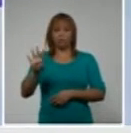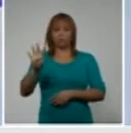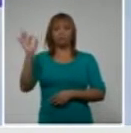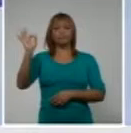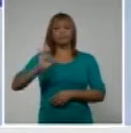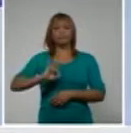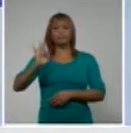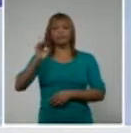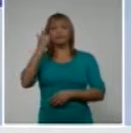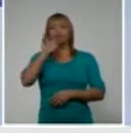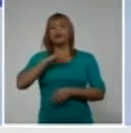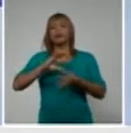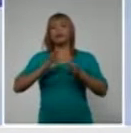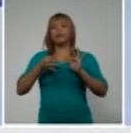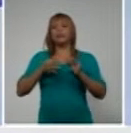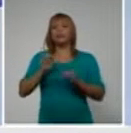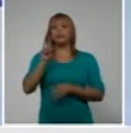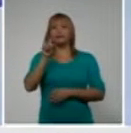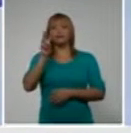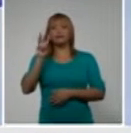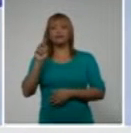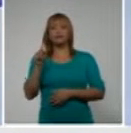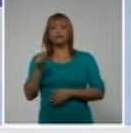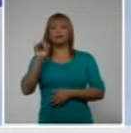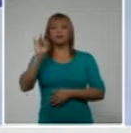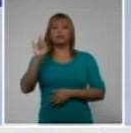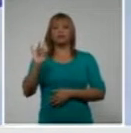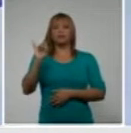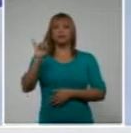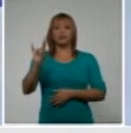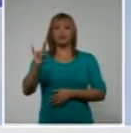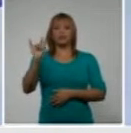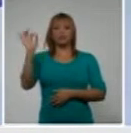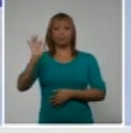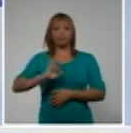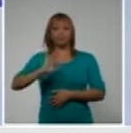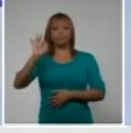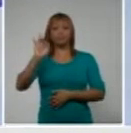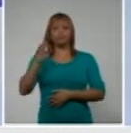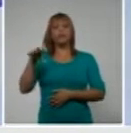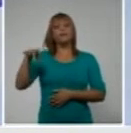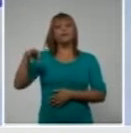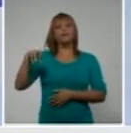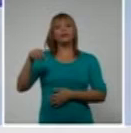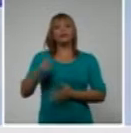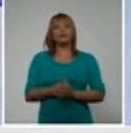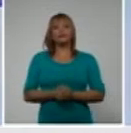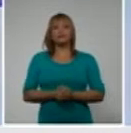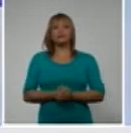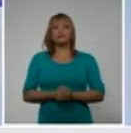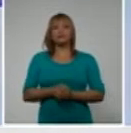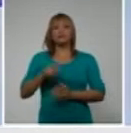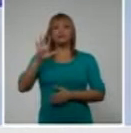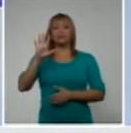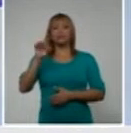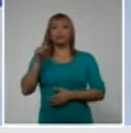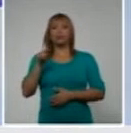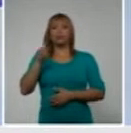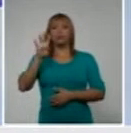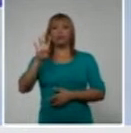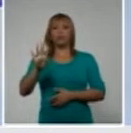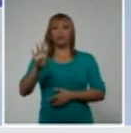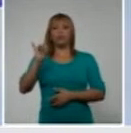del Río's 5.48, Villa Clara's 1.08, Matanzas